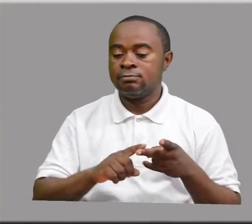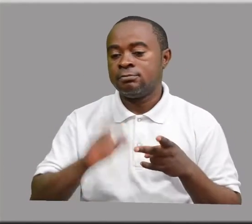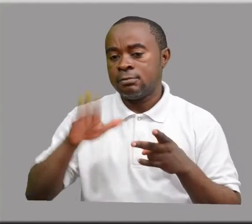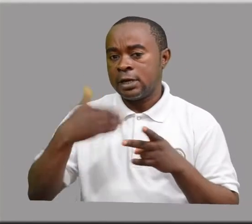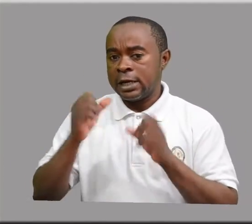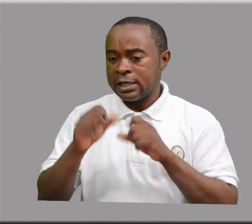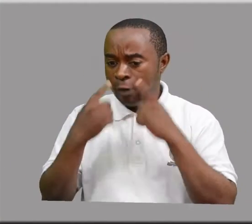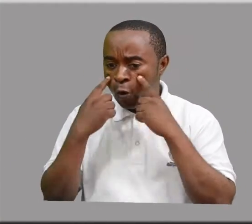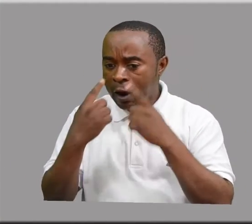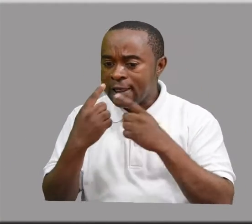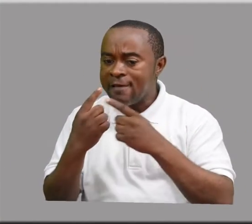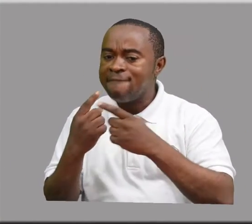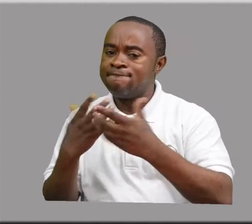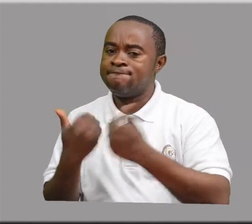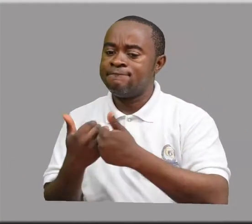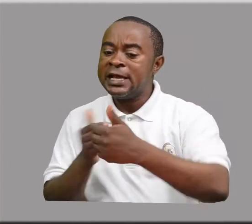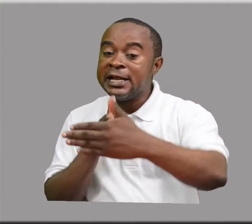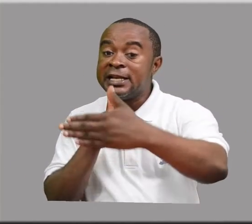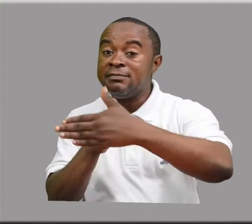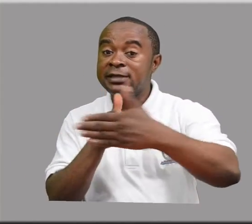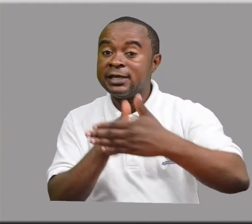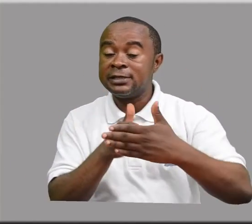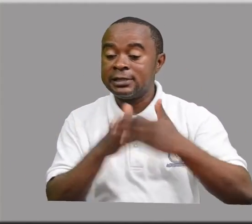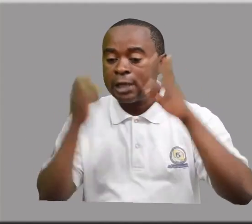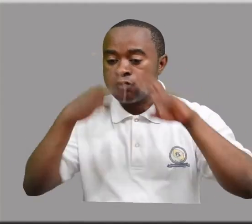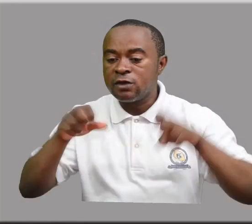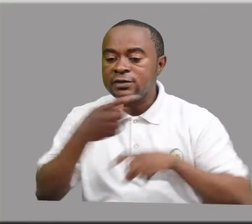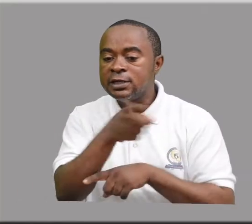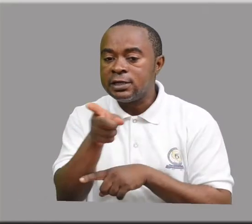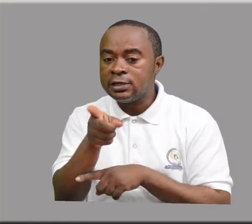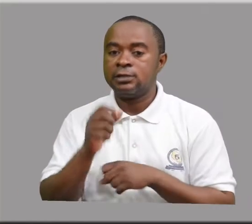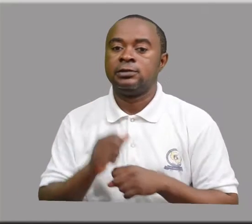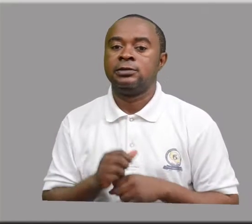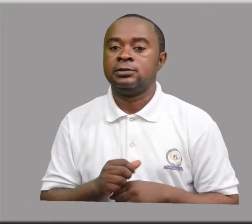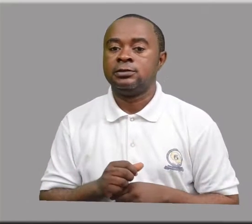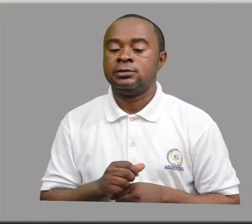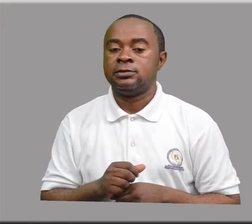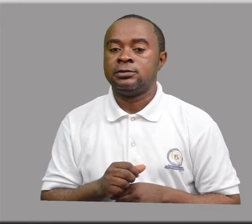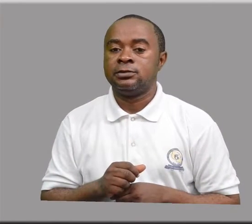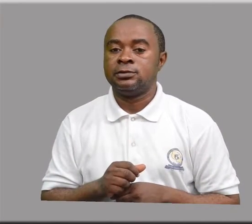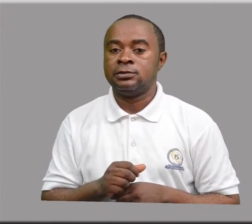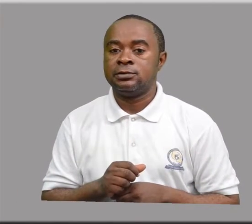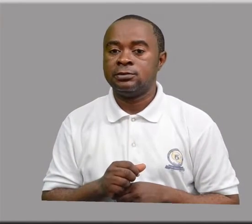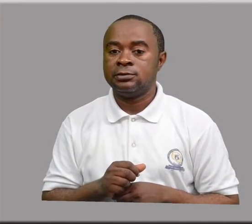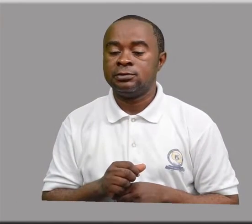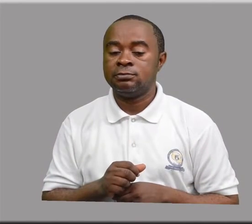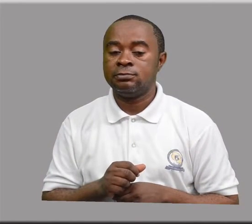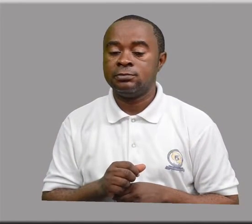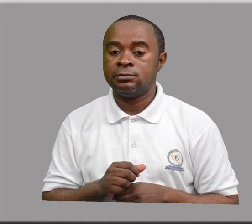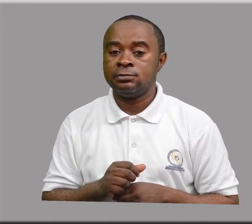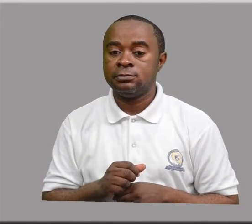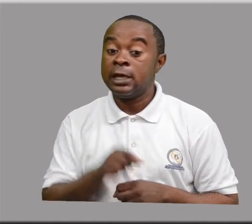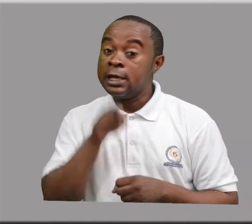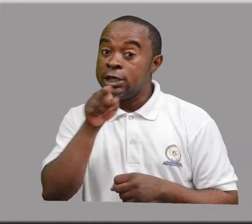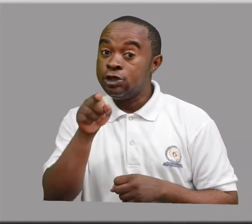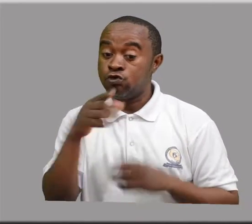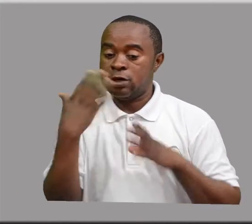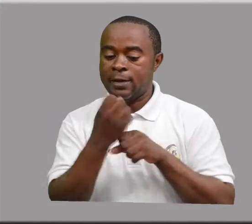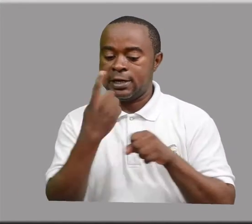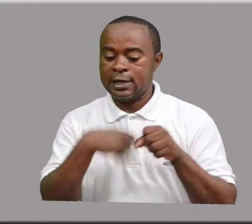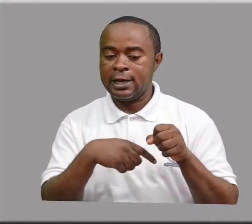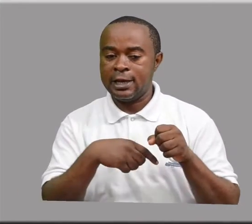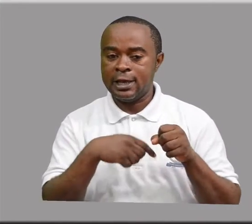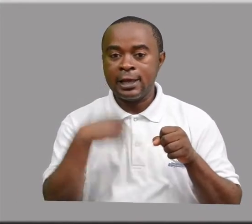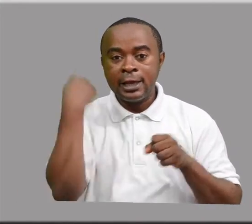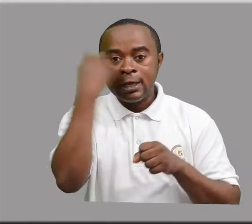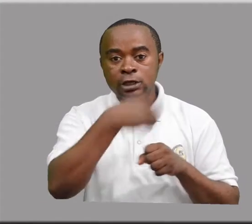limitations of this research. And that is it in the chapter 1.